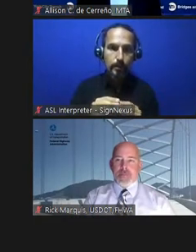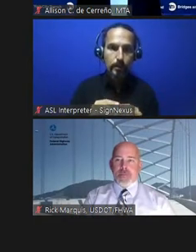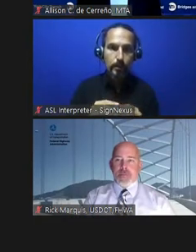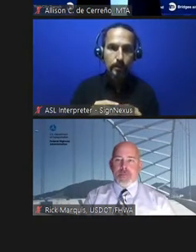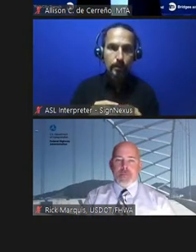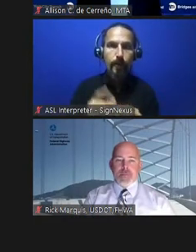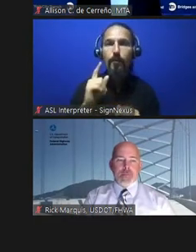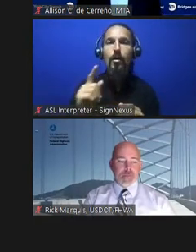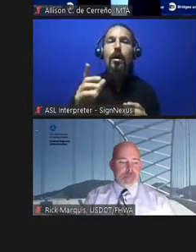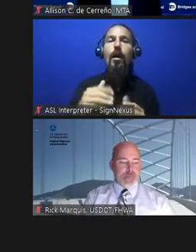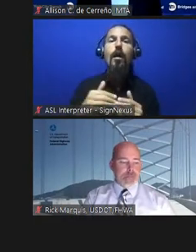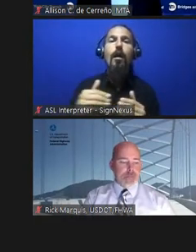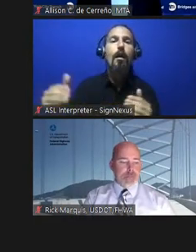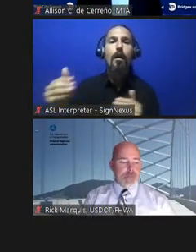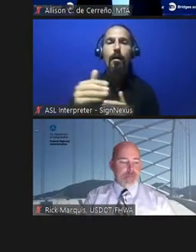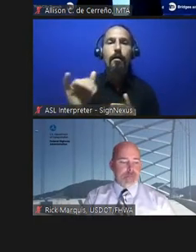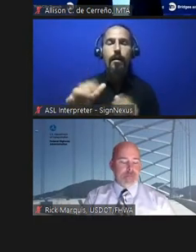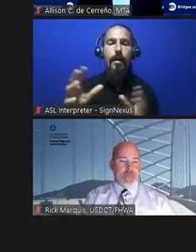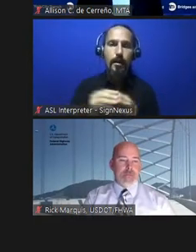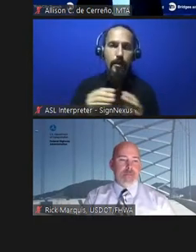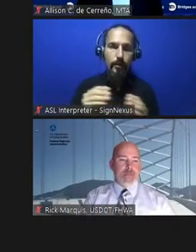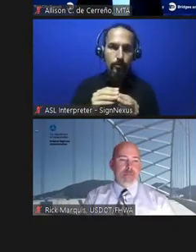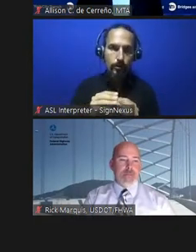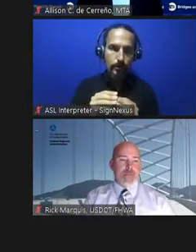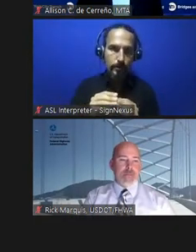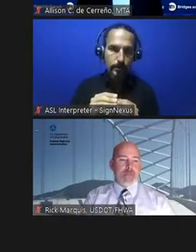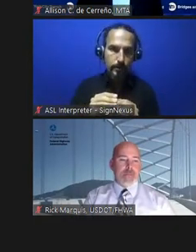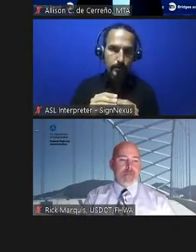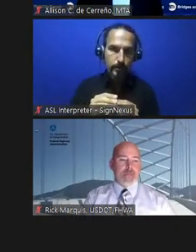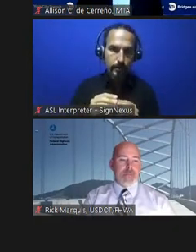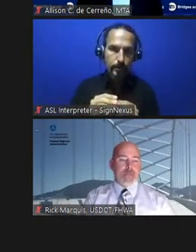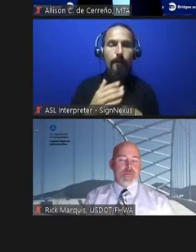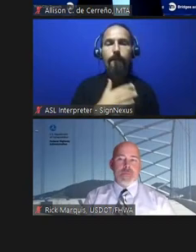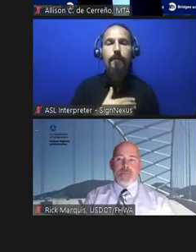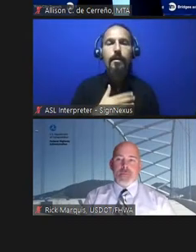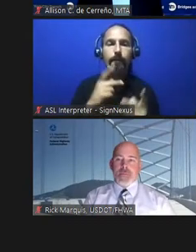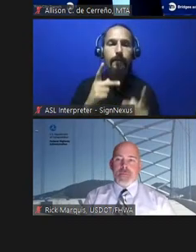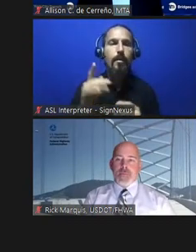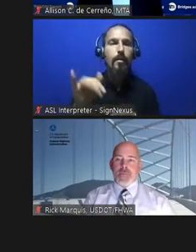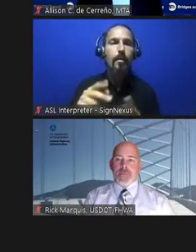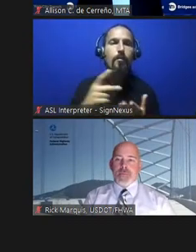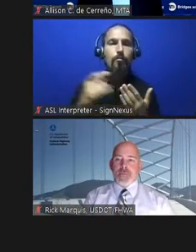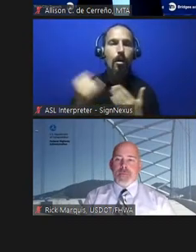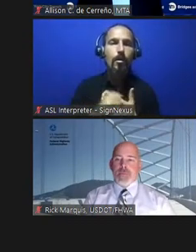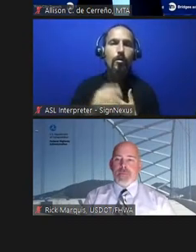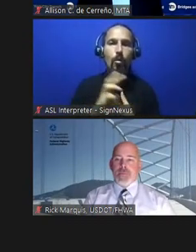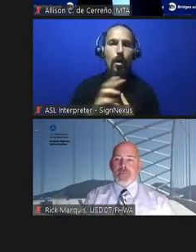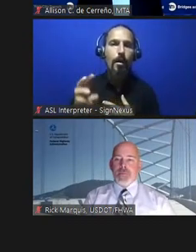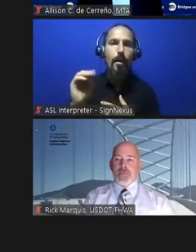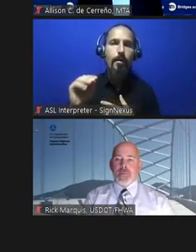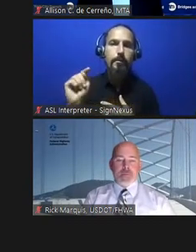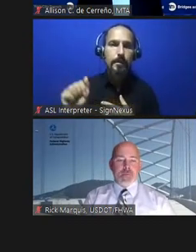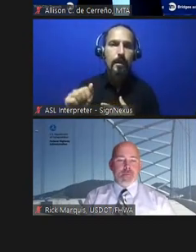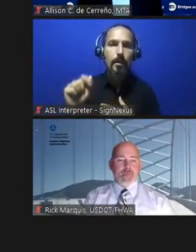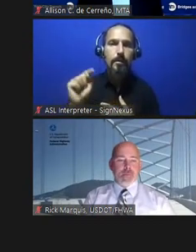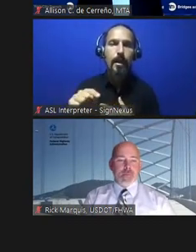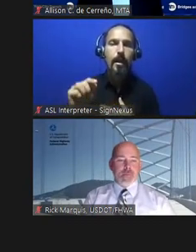for details about upcoming hearings please visit the project website at mta.m